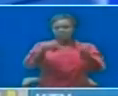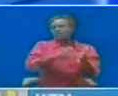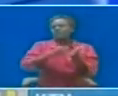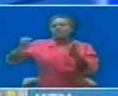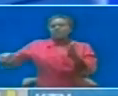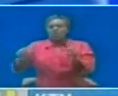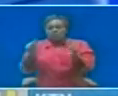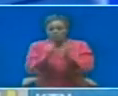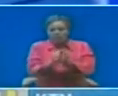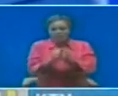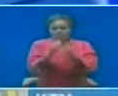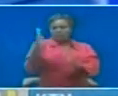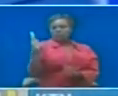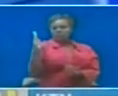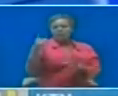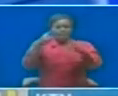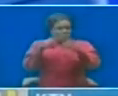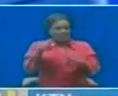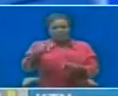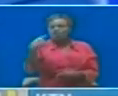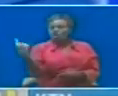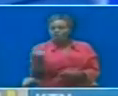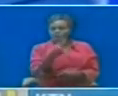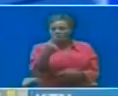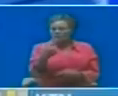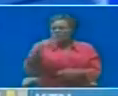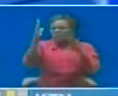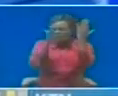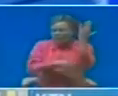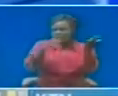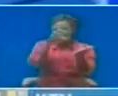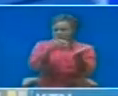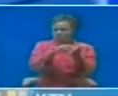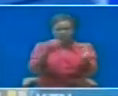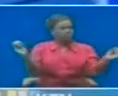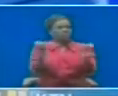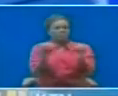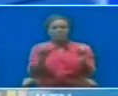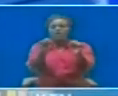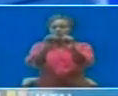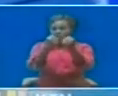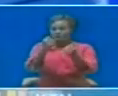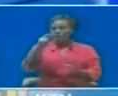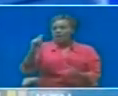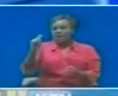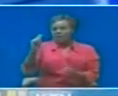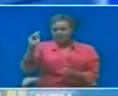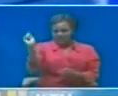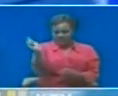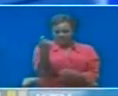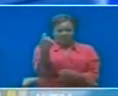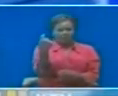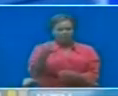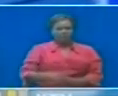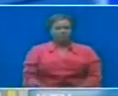away by bodyguards. But this was not the only bizarre incident in the Okoa Kenya rallies in the coastal region. Sharon Momanyi has